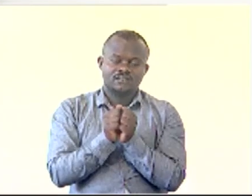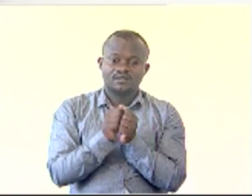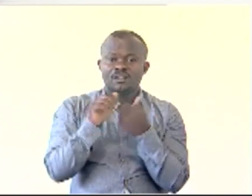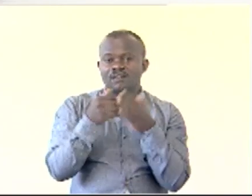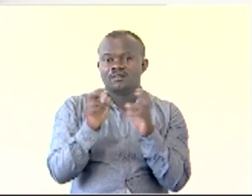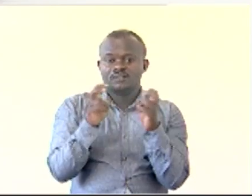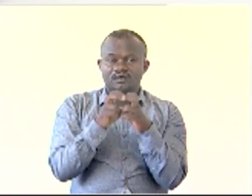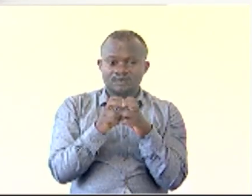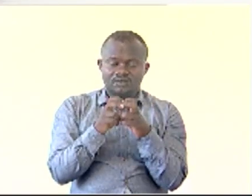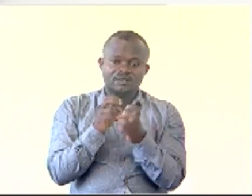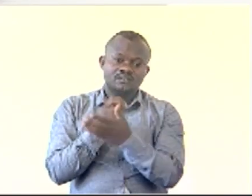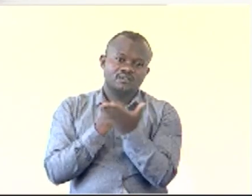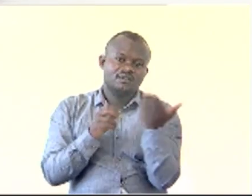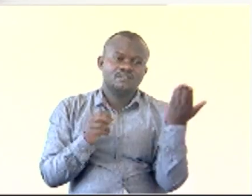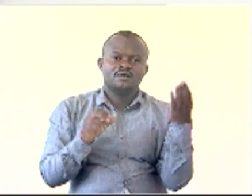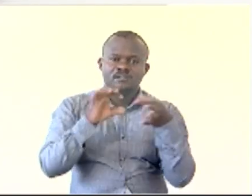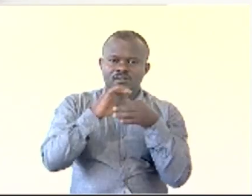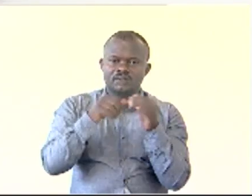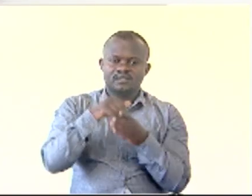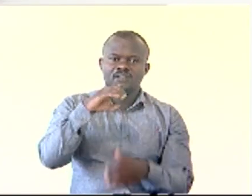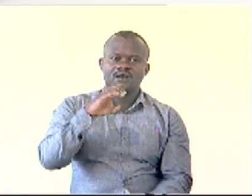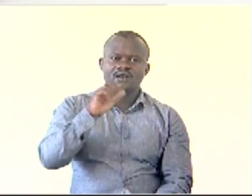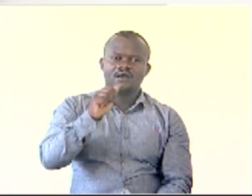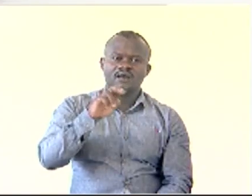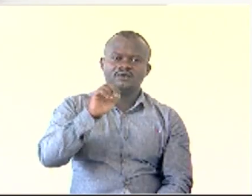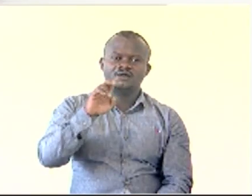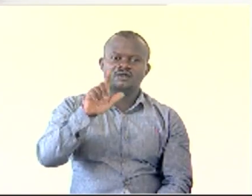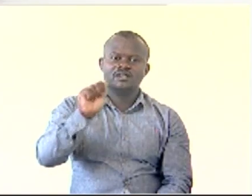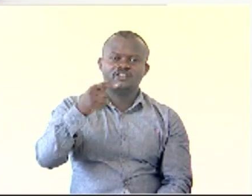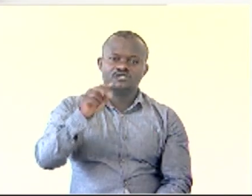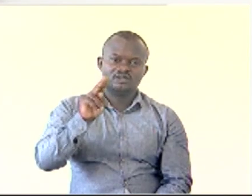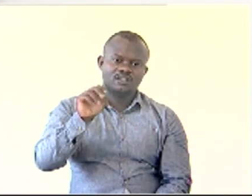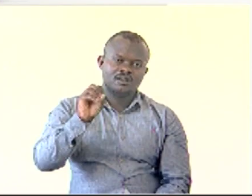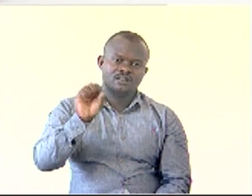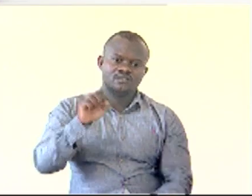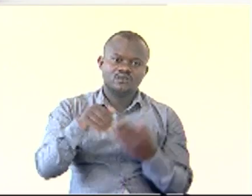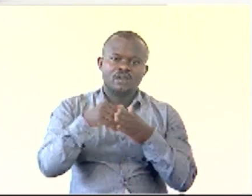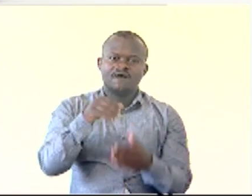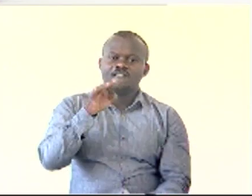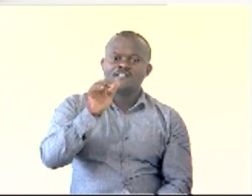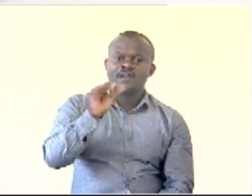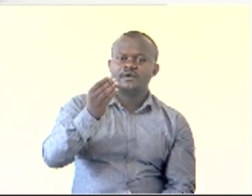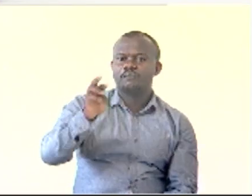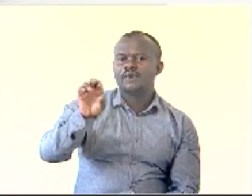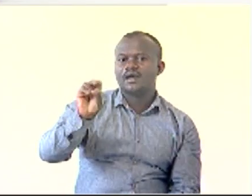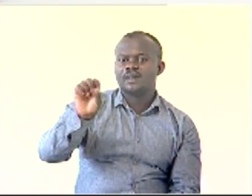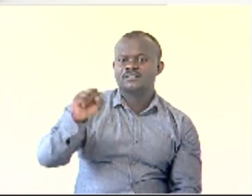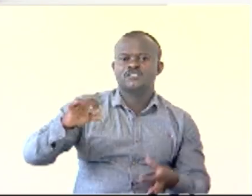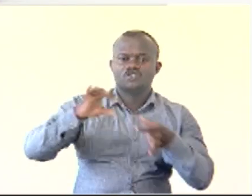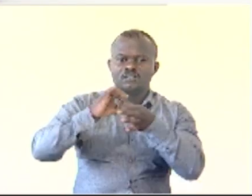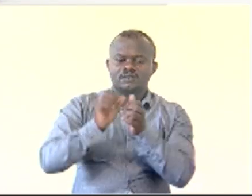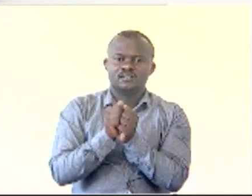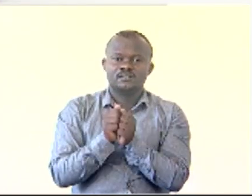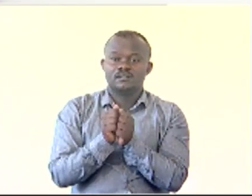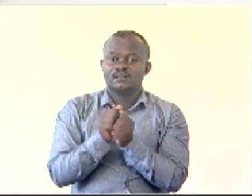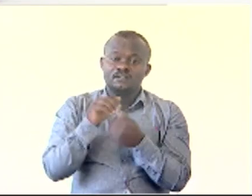connected by the cartilages. We have fibrous joints. the